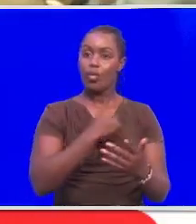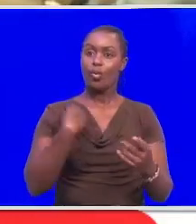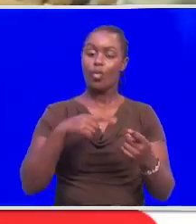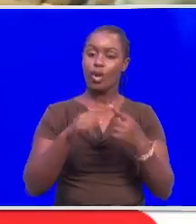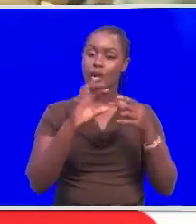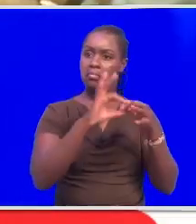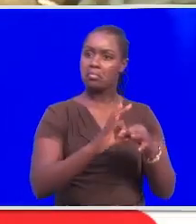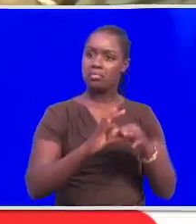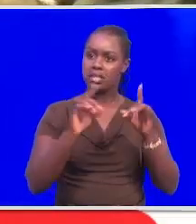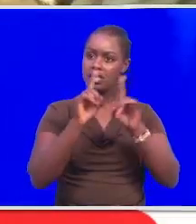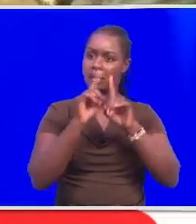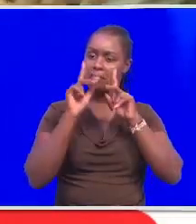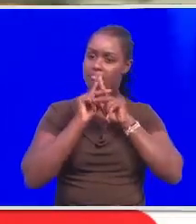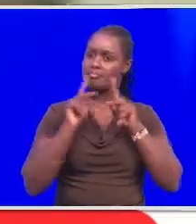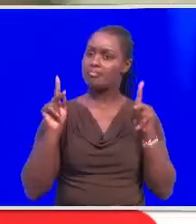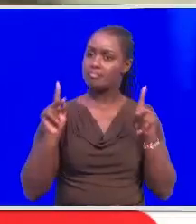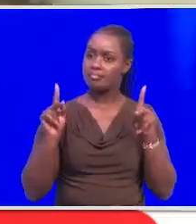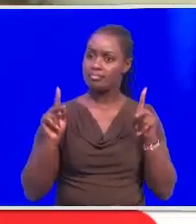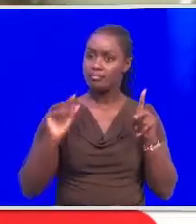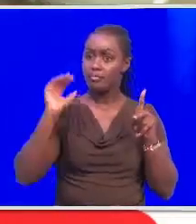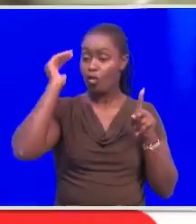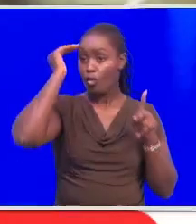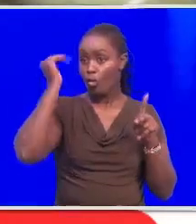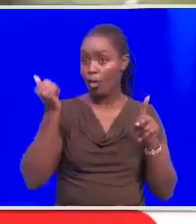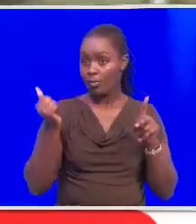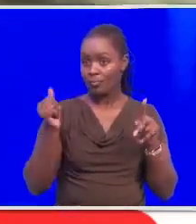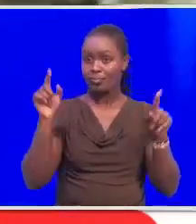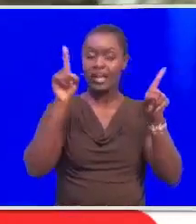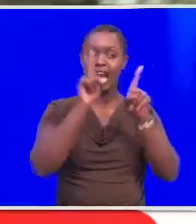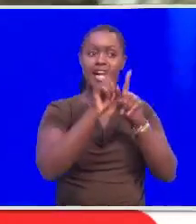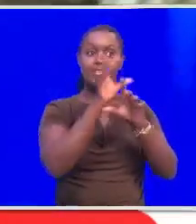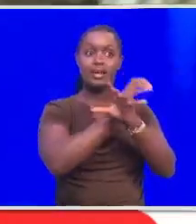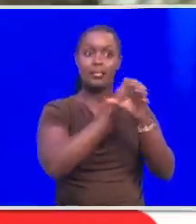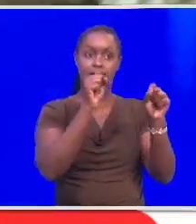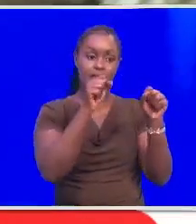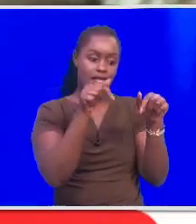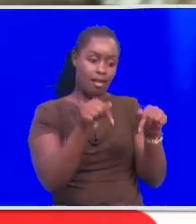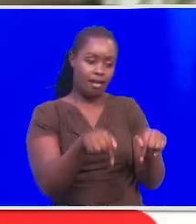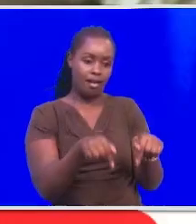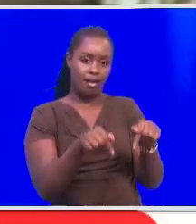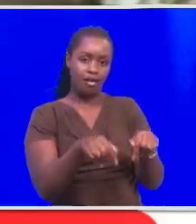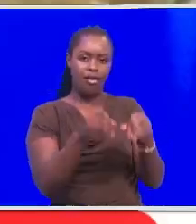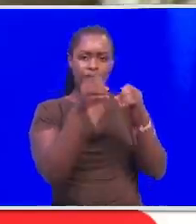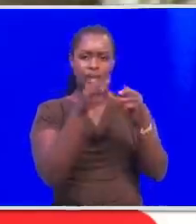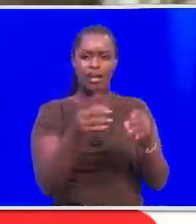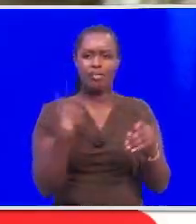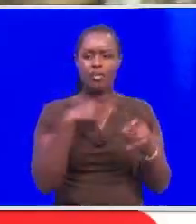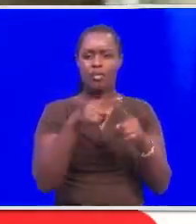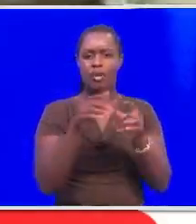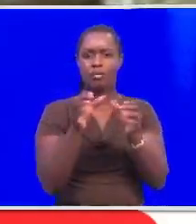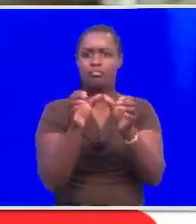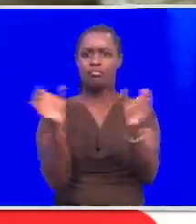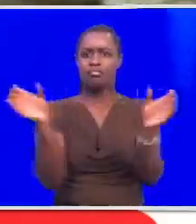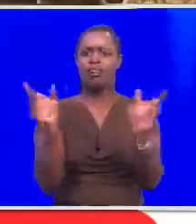tukae na umoja. Because as president now, if